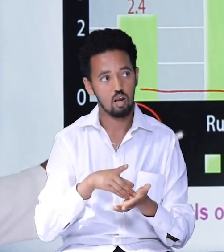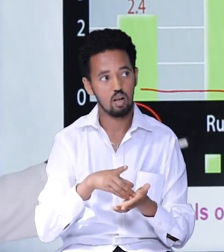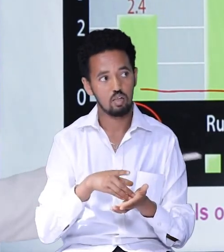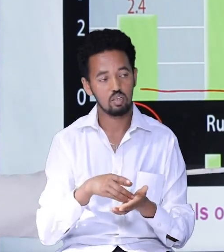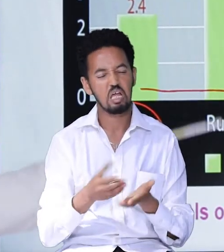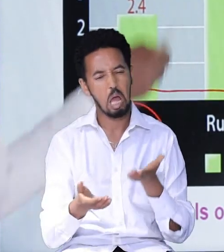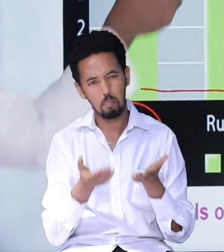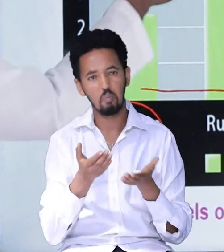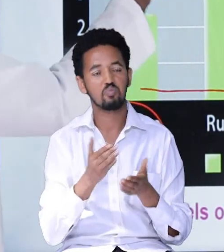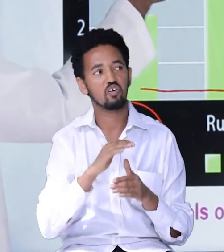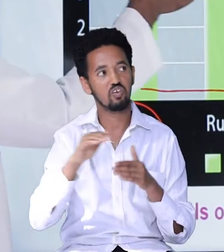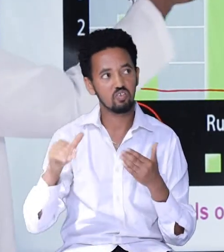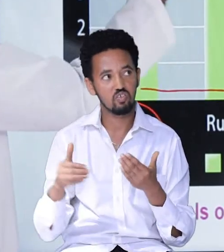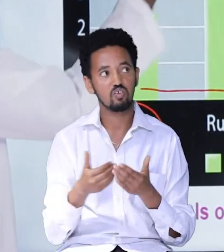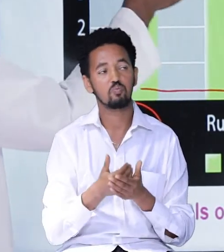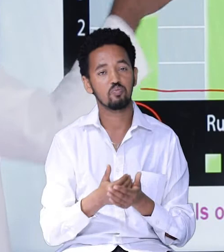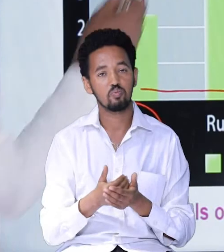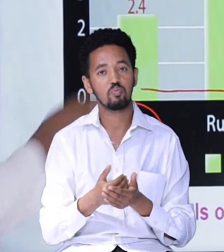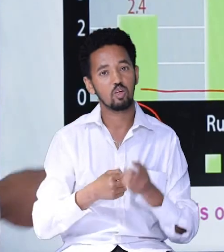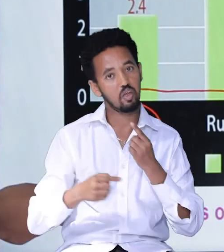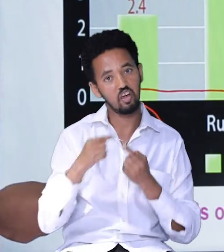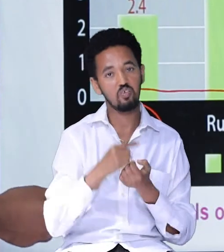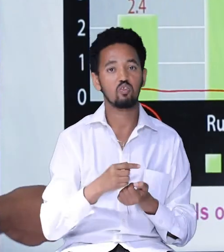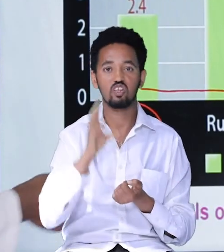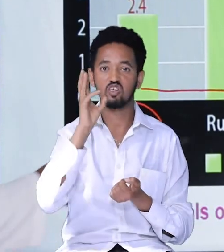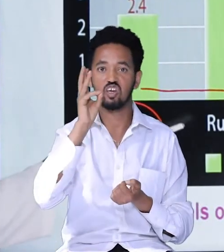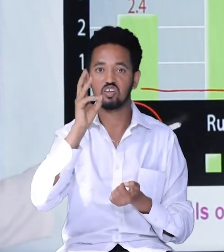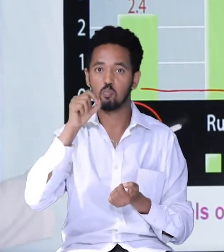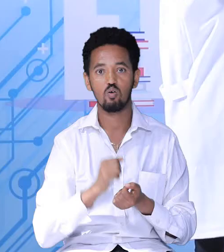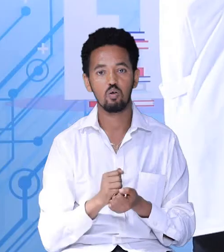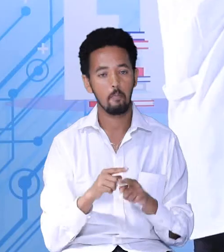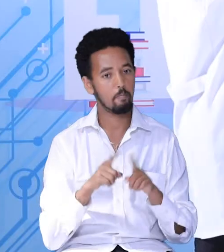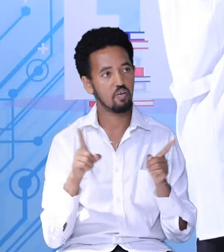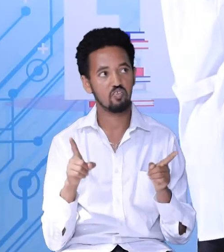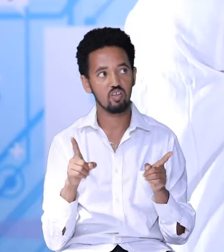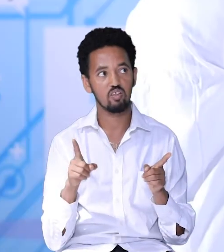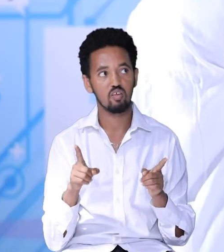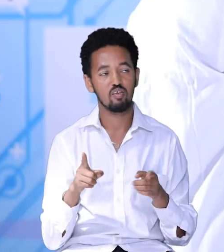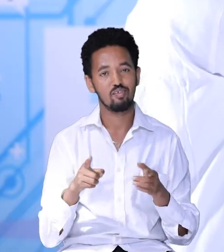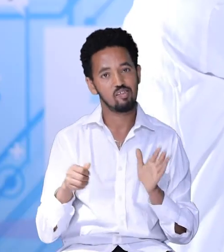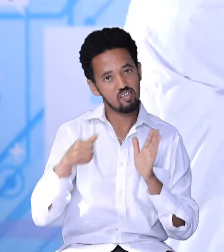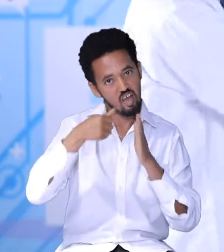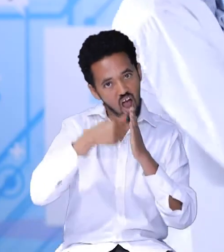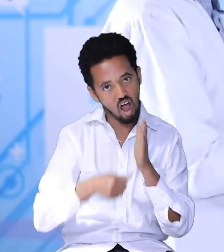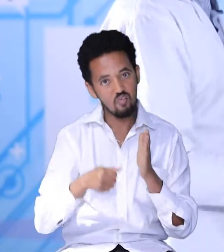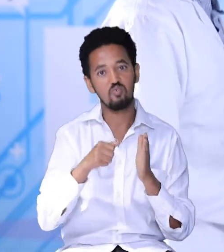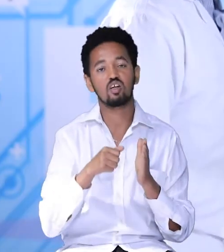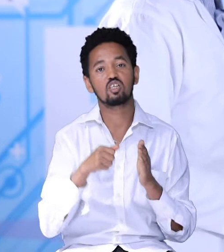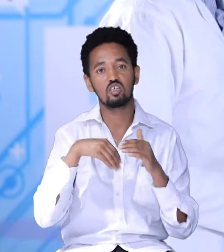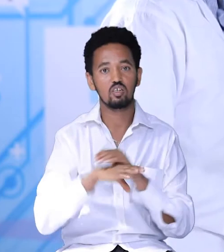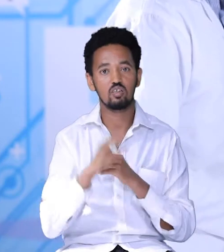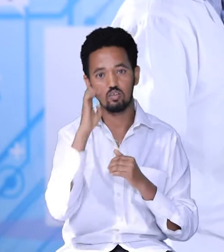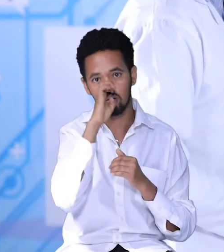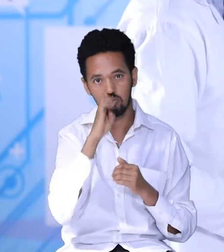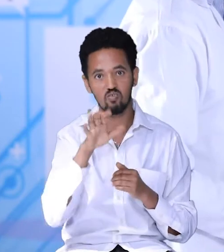the amount of total fertility rate is going to be 6.0. The average of total fertility rate in Ethiopia is